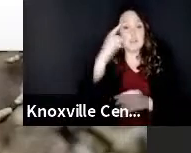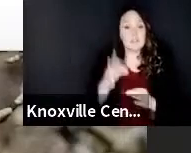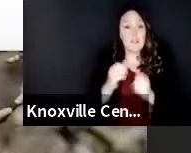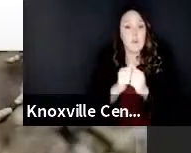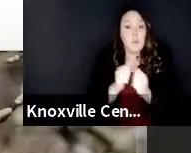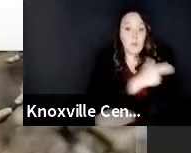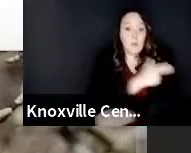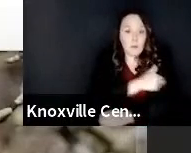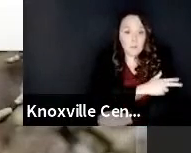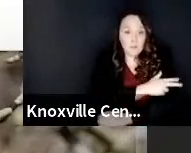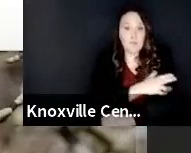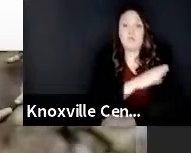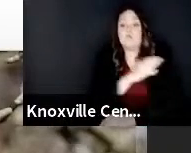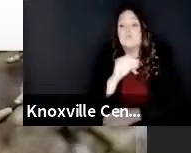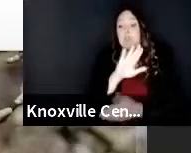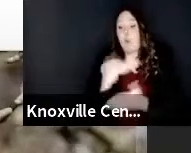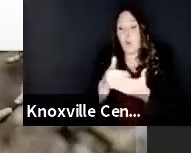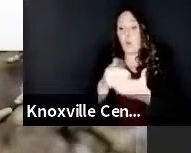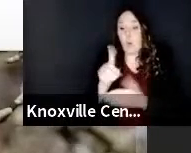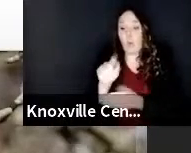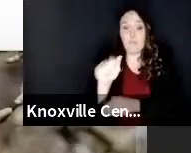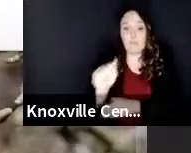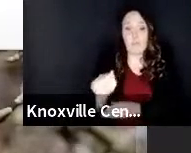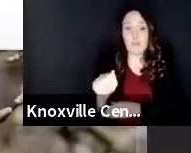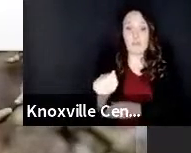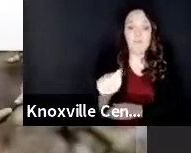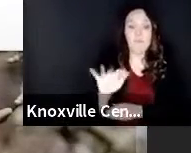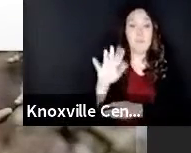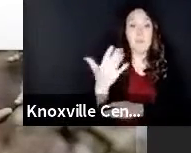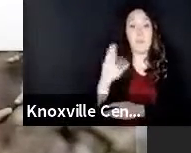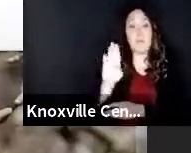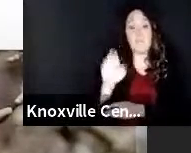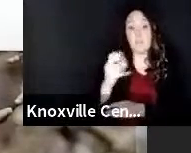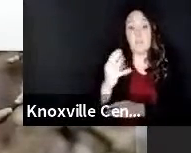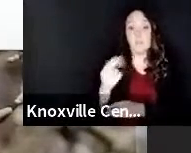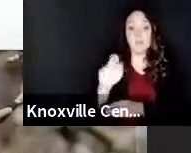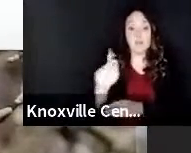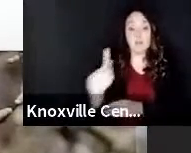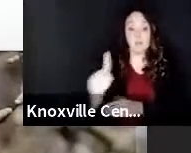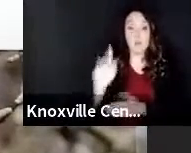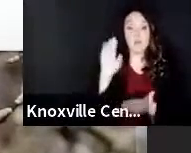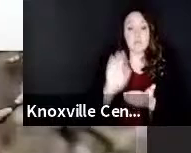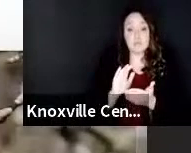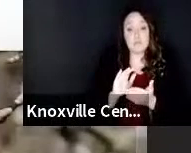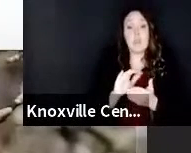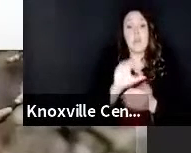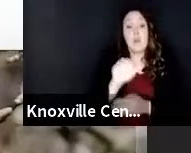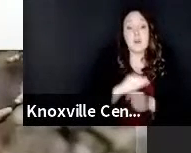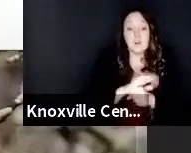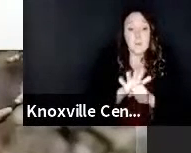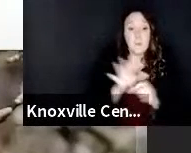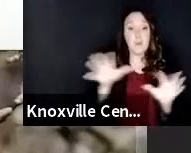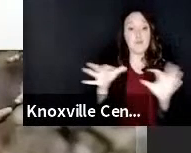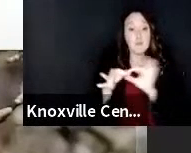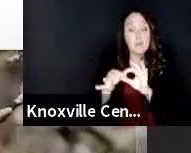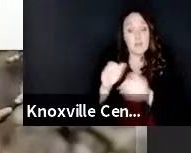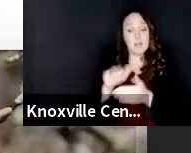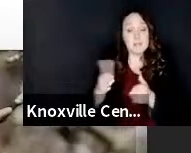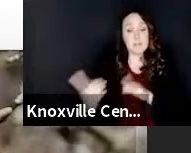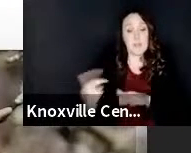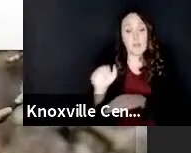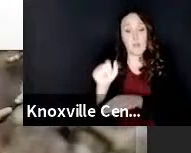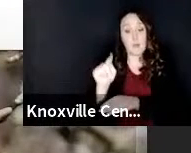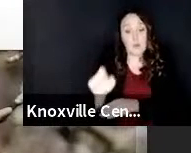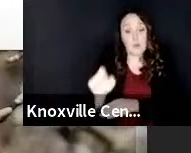data into consideration. Our 5th benchmark, sustained or decreased COVID-19 related death rate for